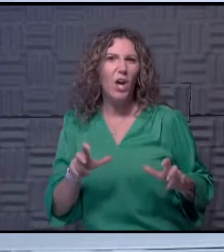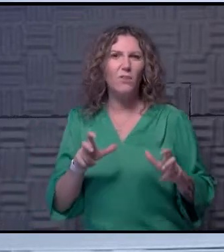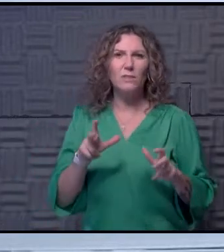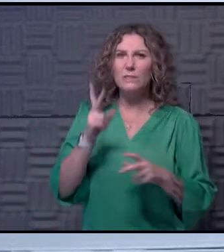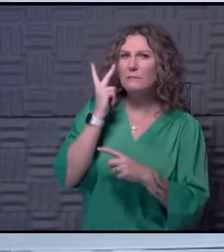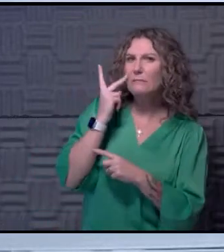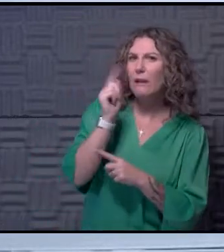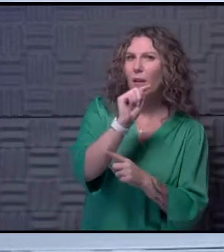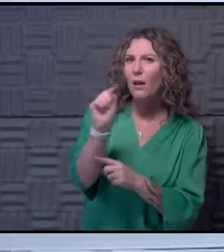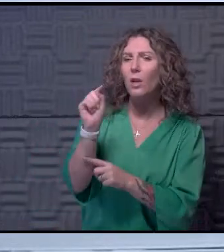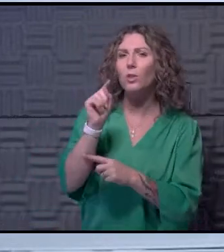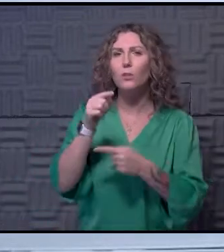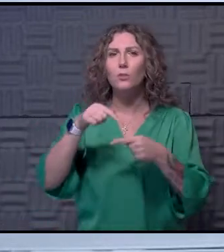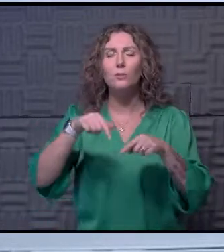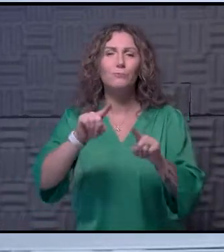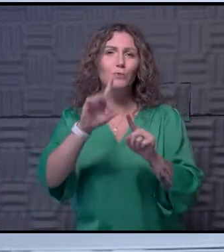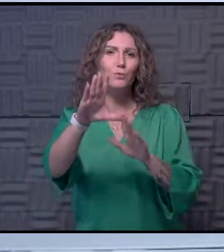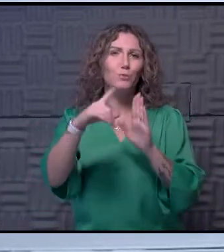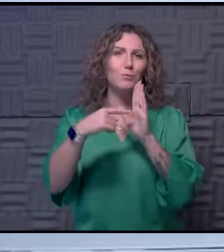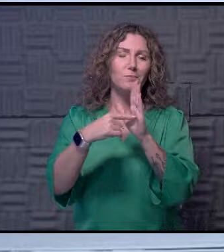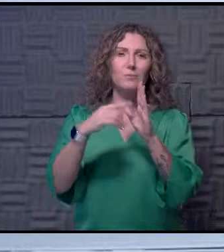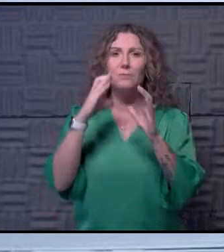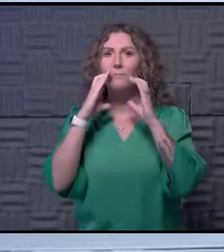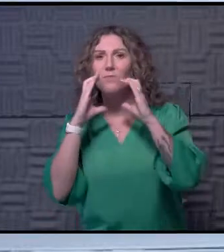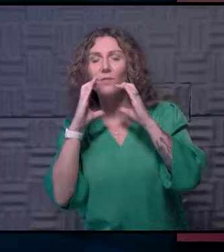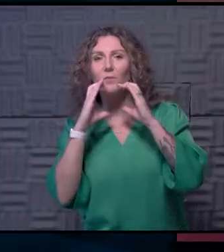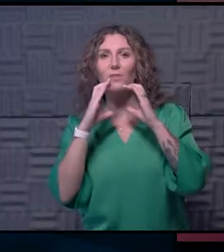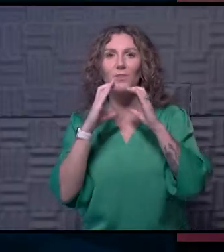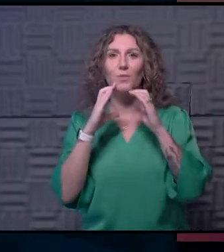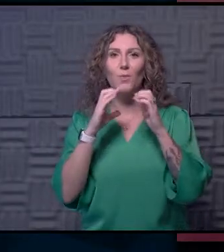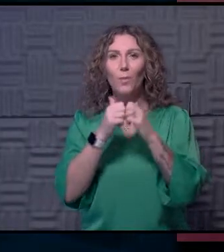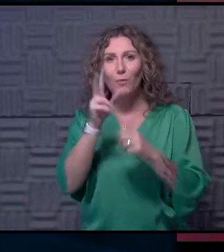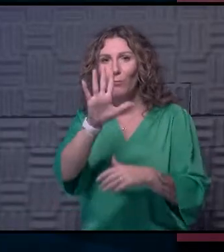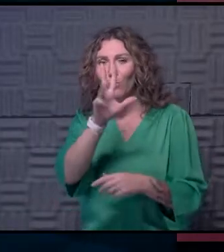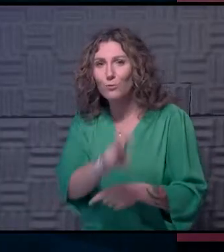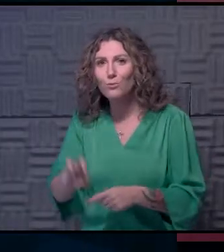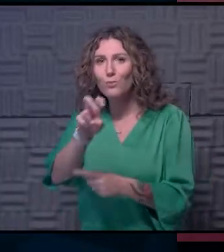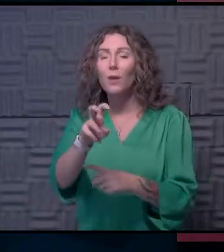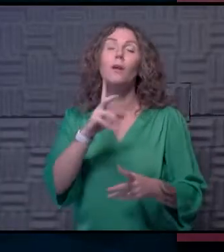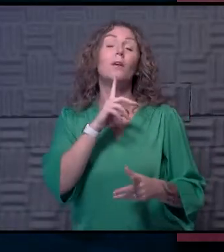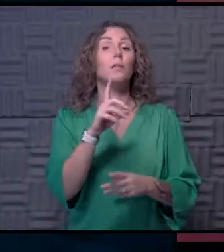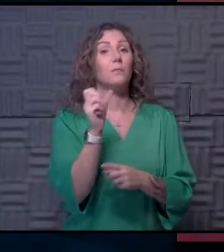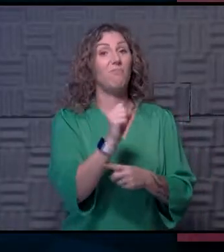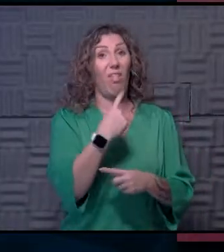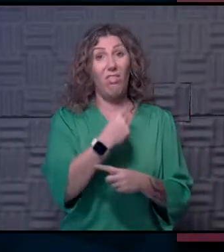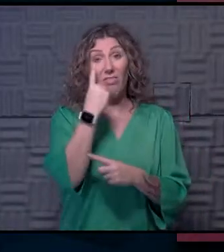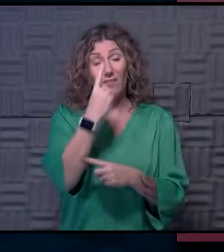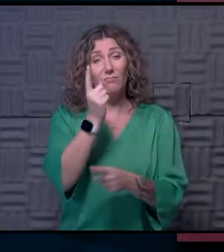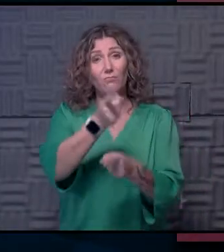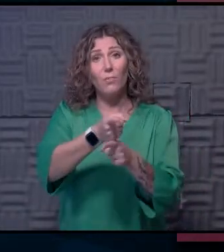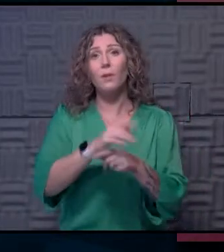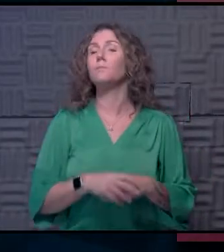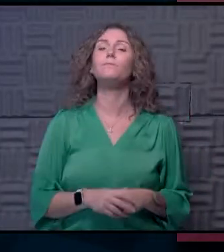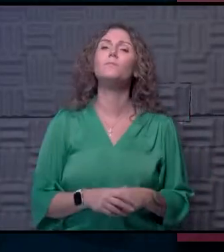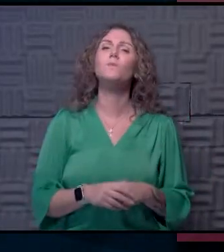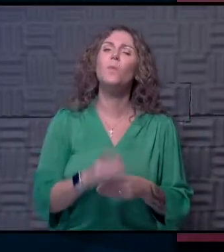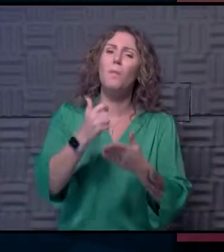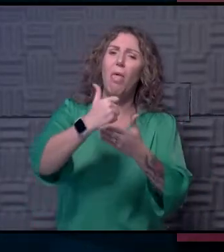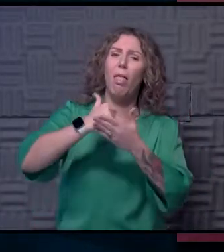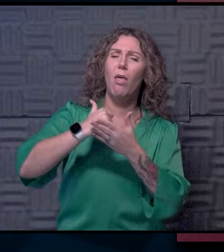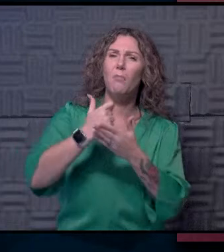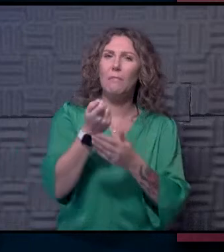for example, in your conversations on your trips. Yeah, I think that's right. And so help me a little